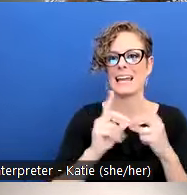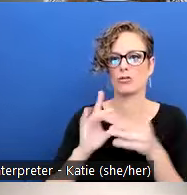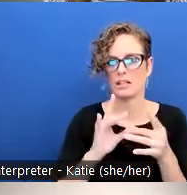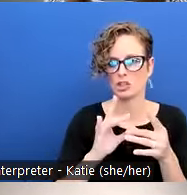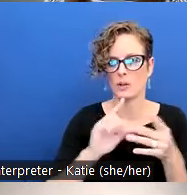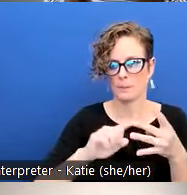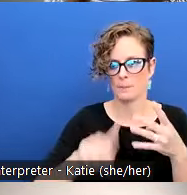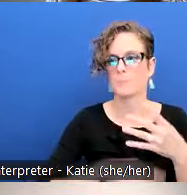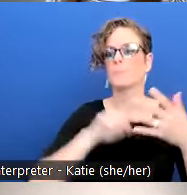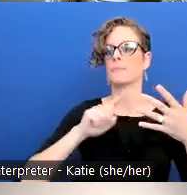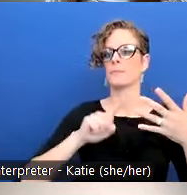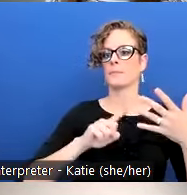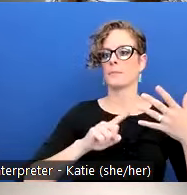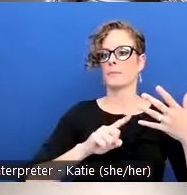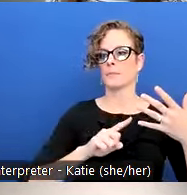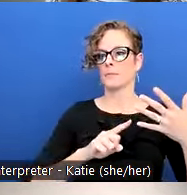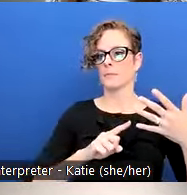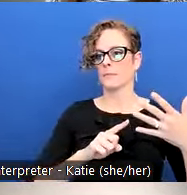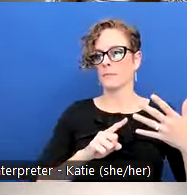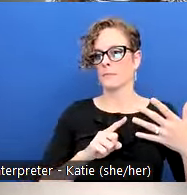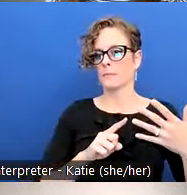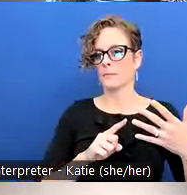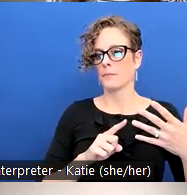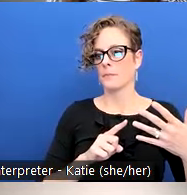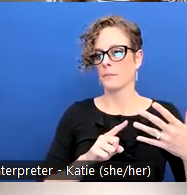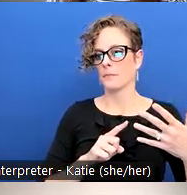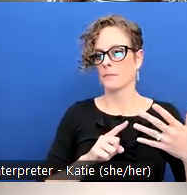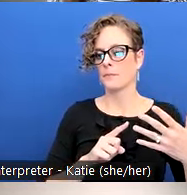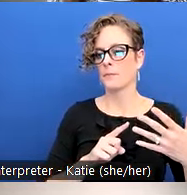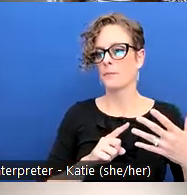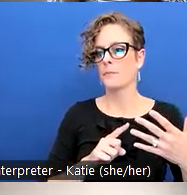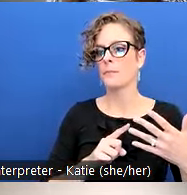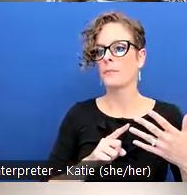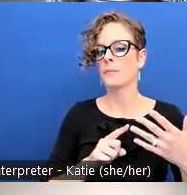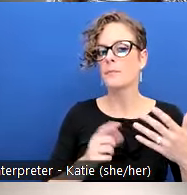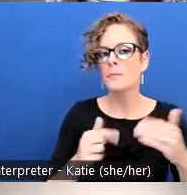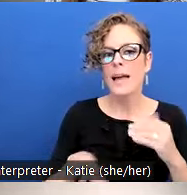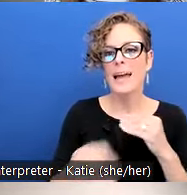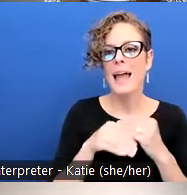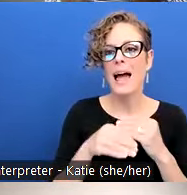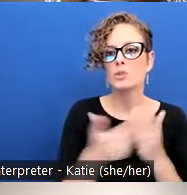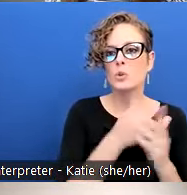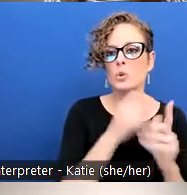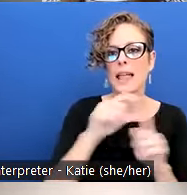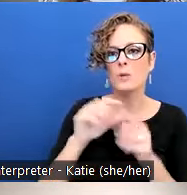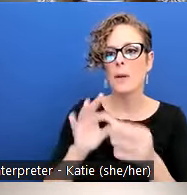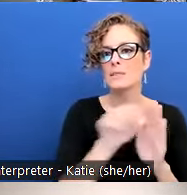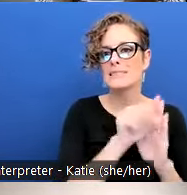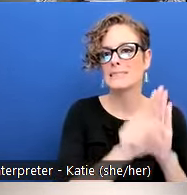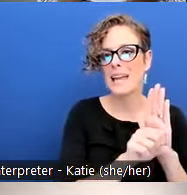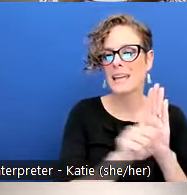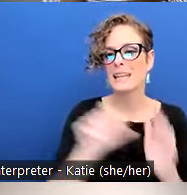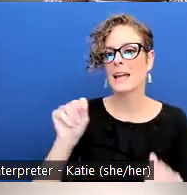It also adds new language around tribal coalitions and state coalitions. We don't have currently a tribal